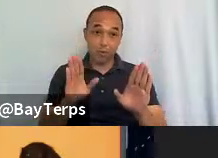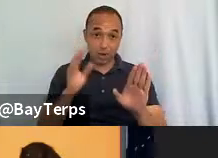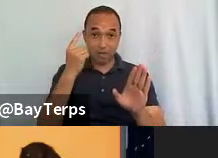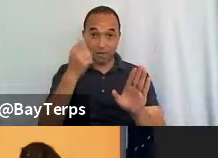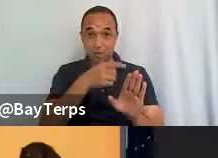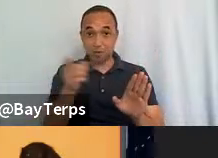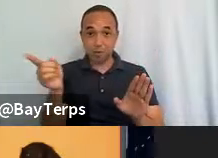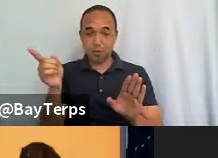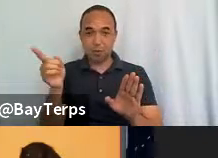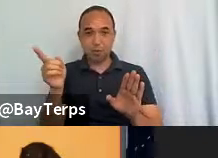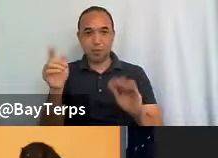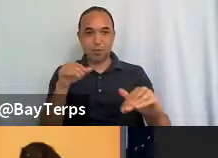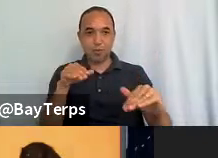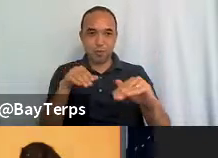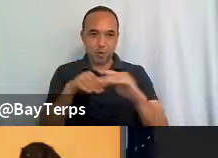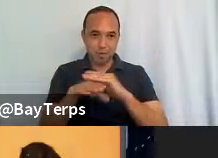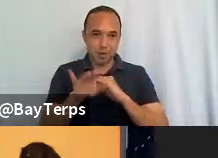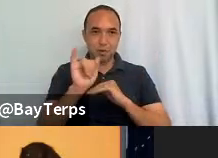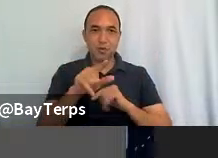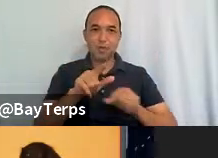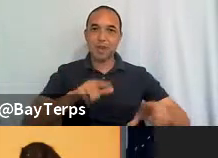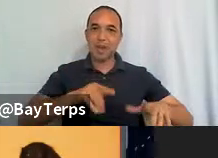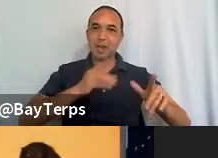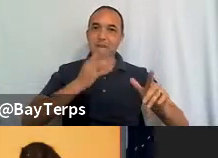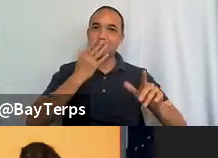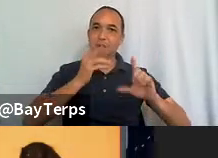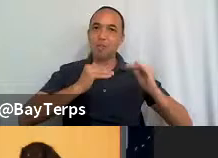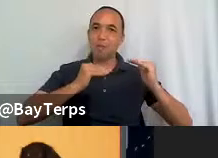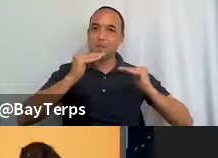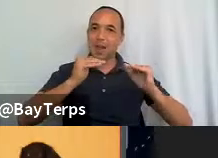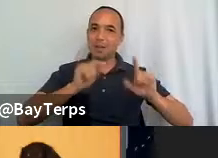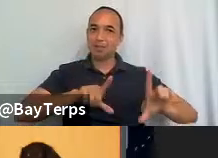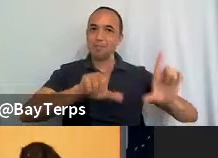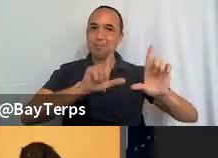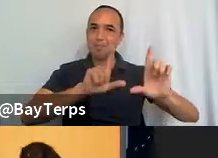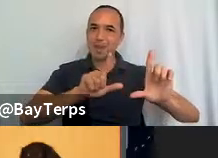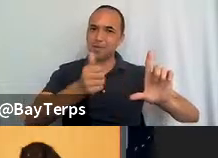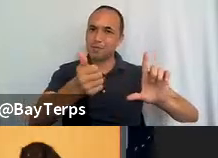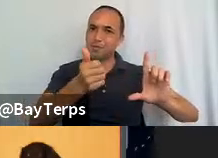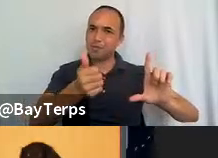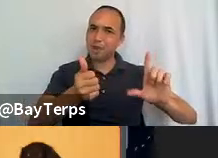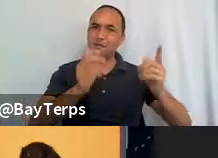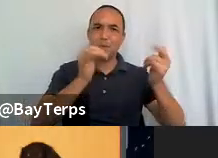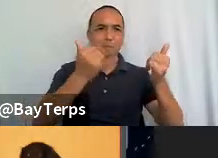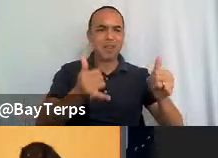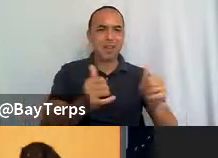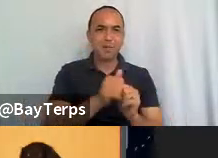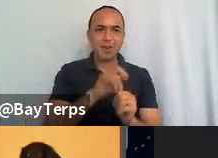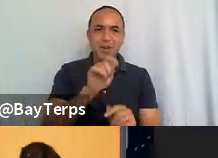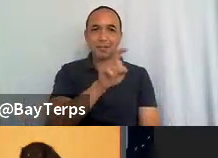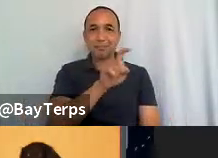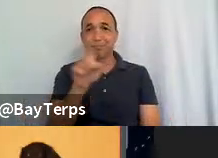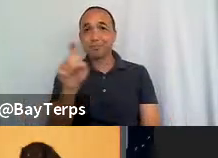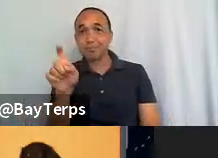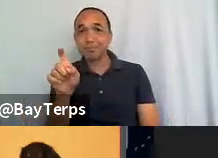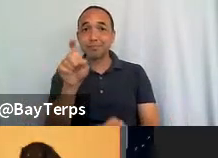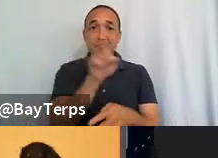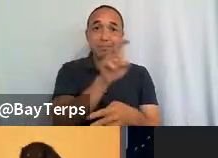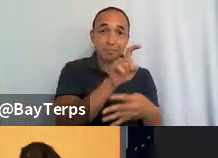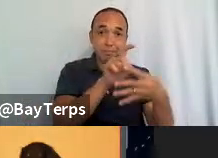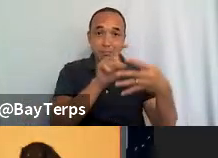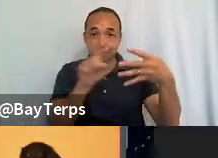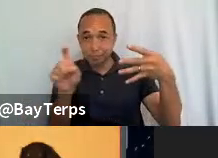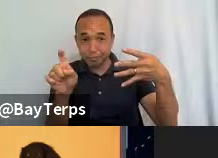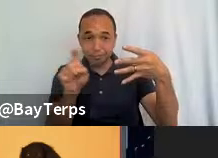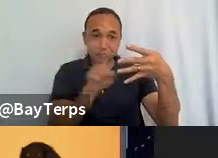just come into this color balance panel for yourself and just kind of mess around with it. Just slide these sliders all around. Make sure